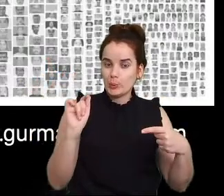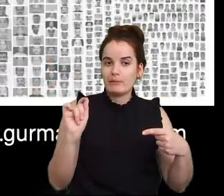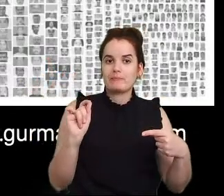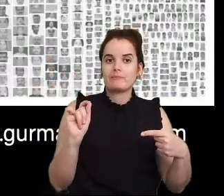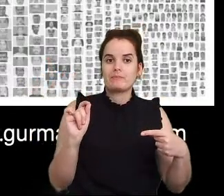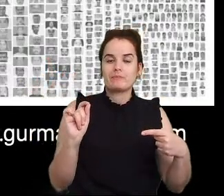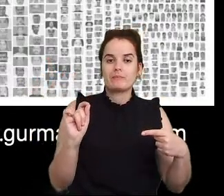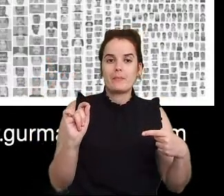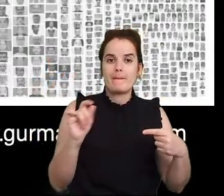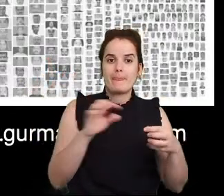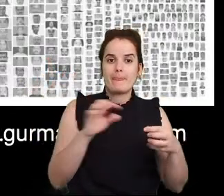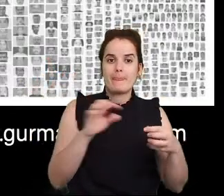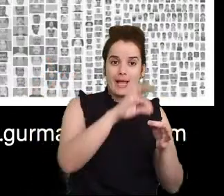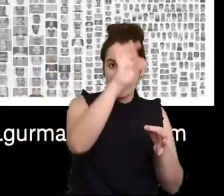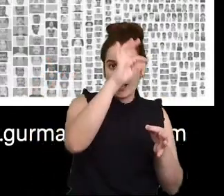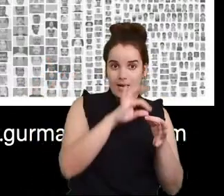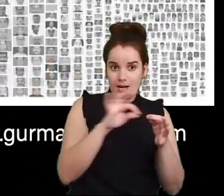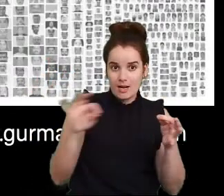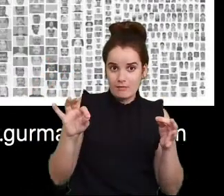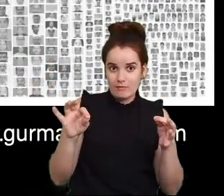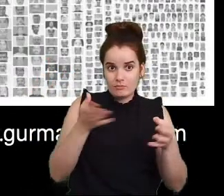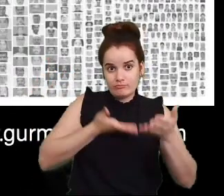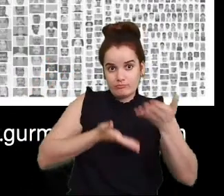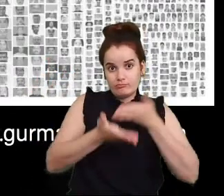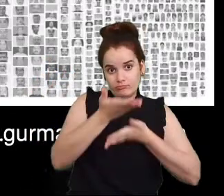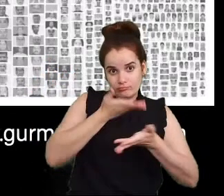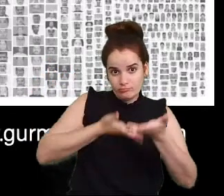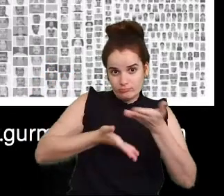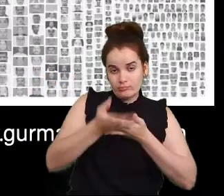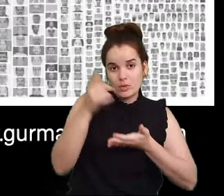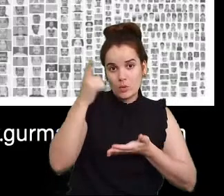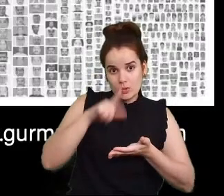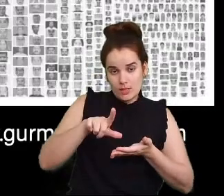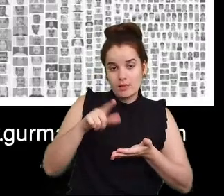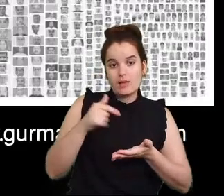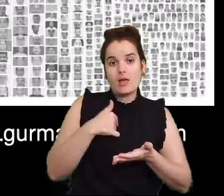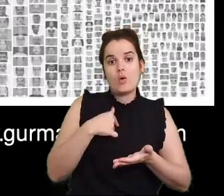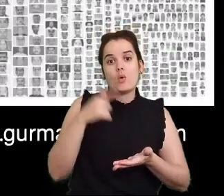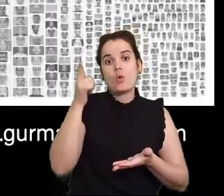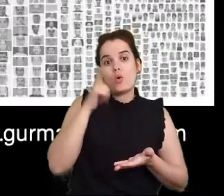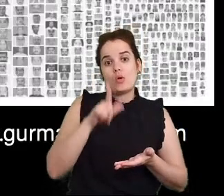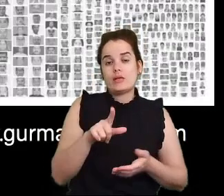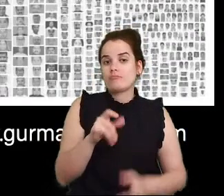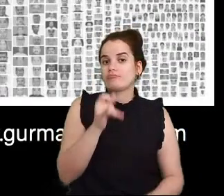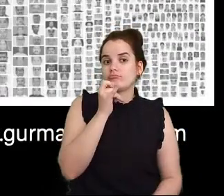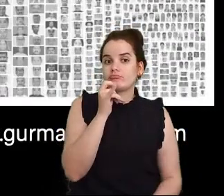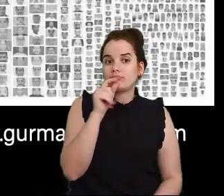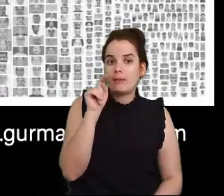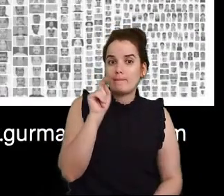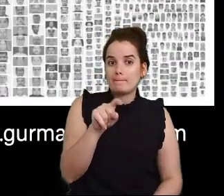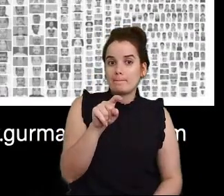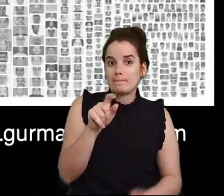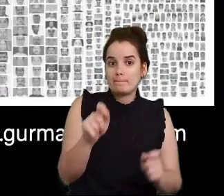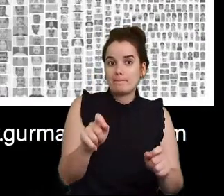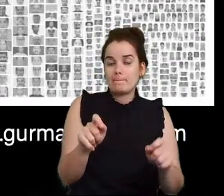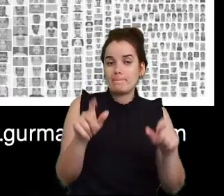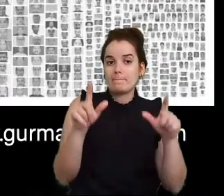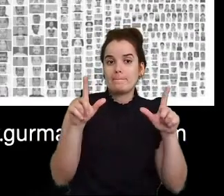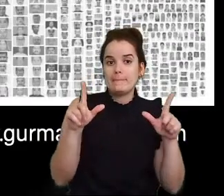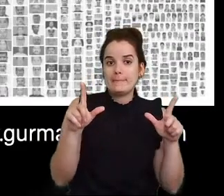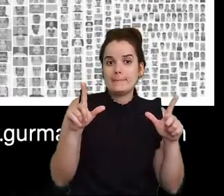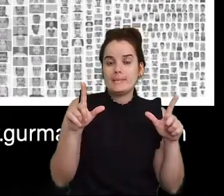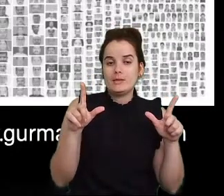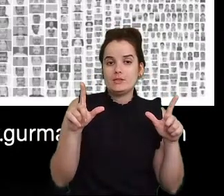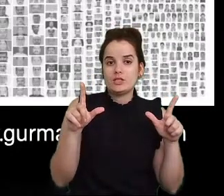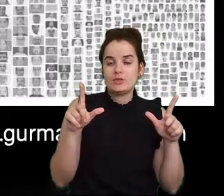move, where I click on a button and something happens, and static charts. So these might